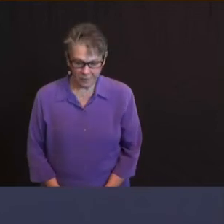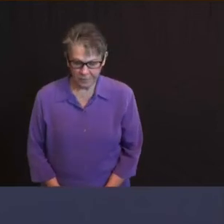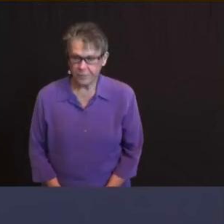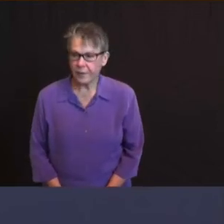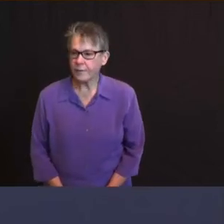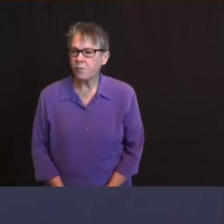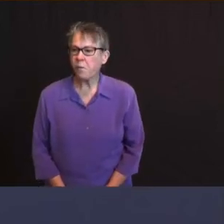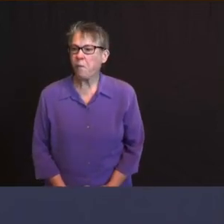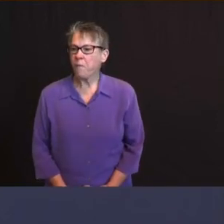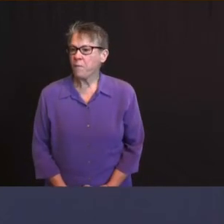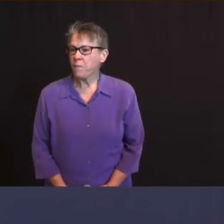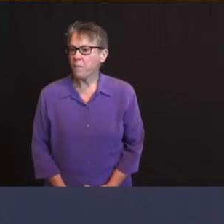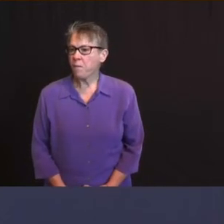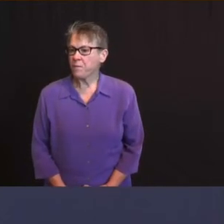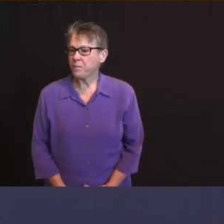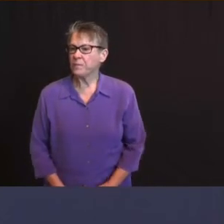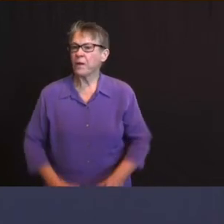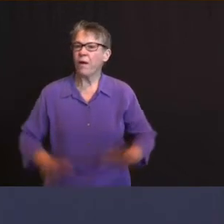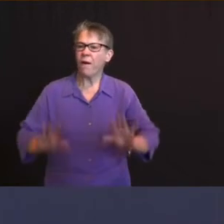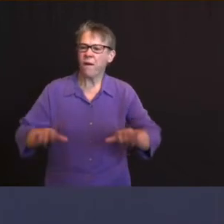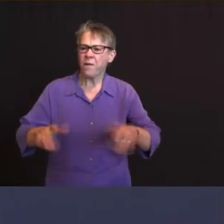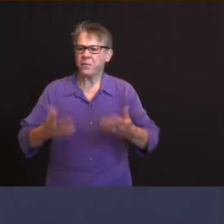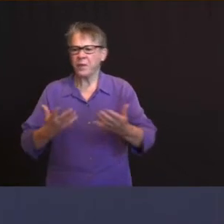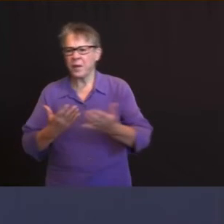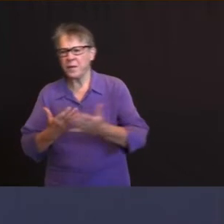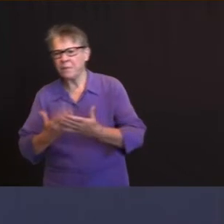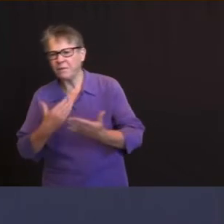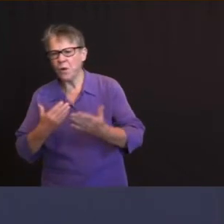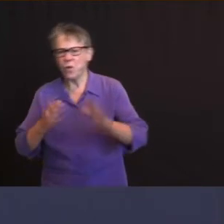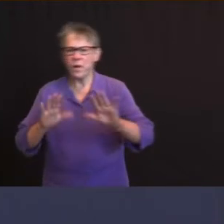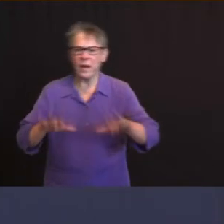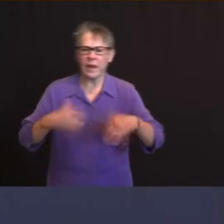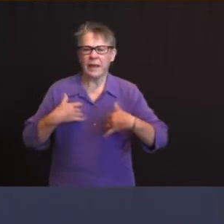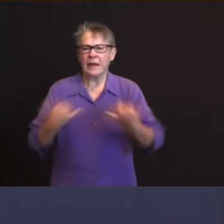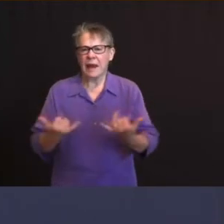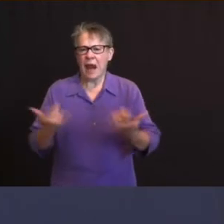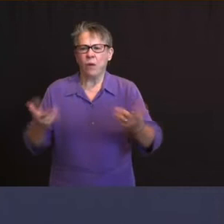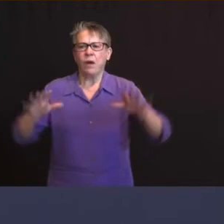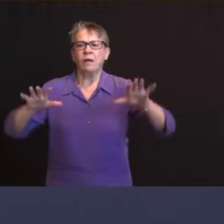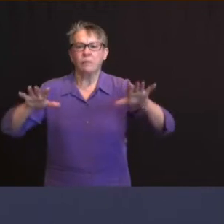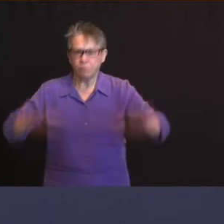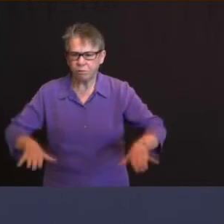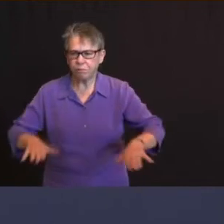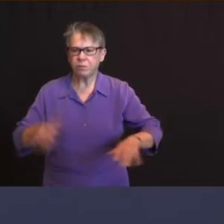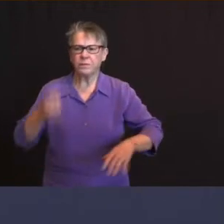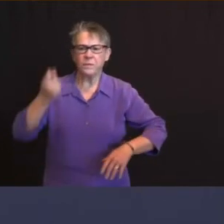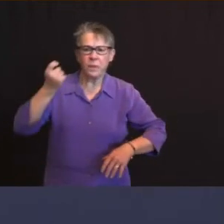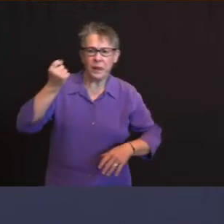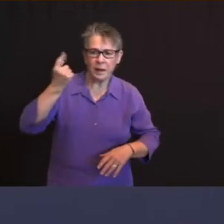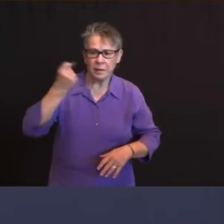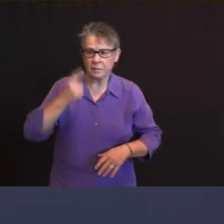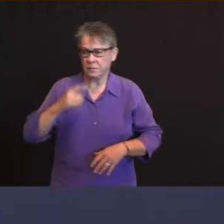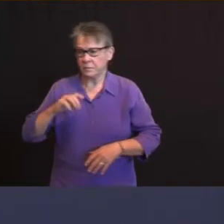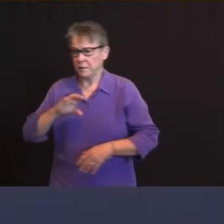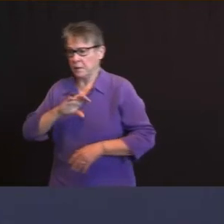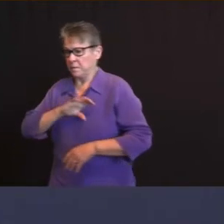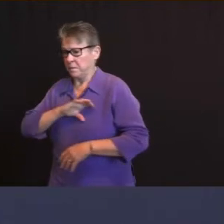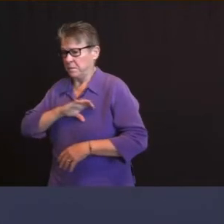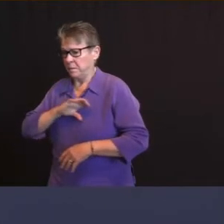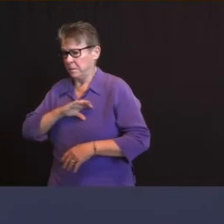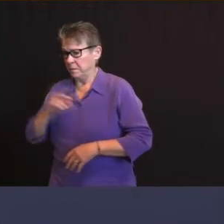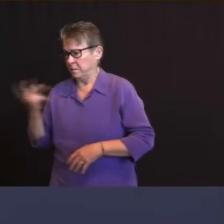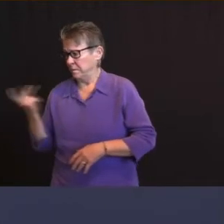Before, as we get settled here, I want to say Pat and I are each wearing matching masks in honor of Luke